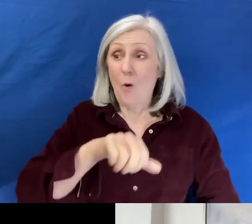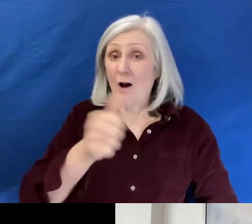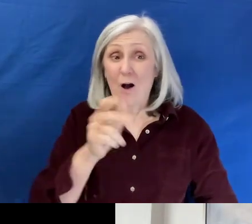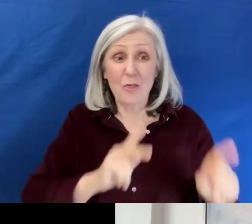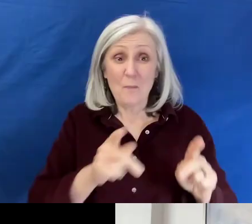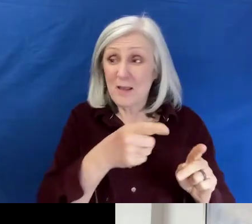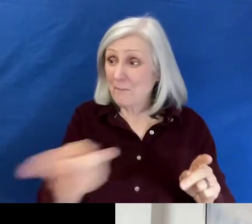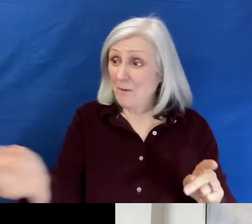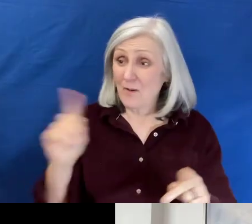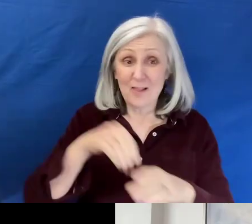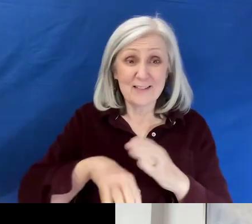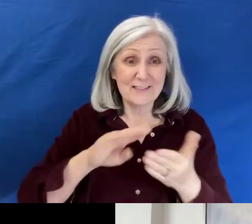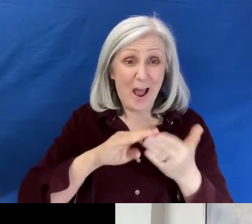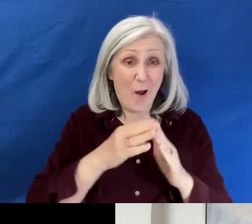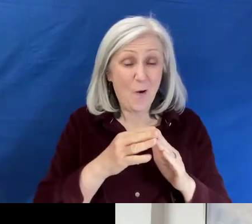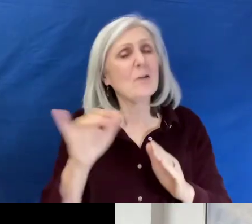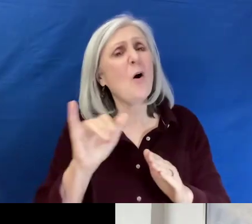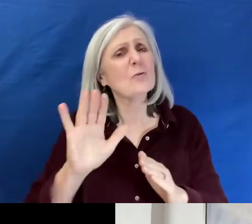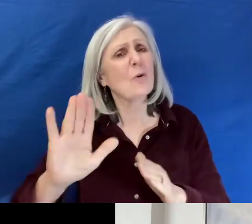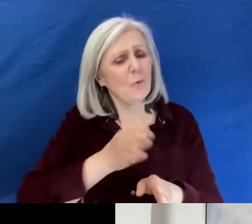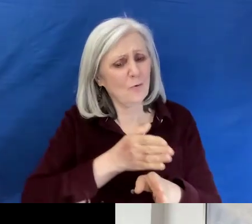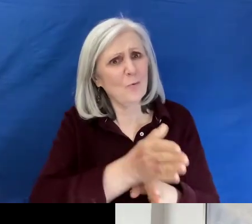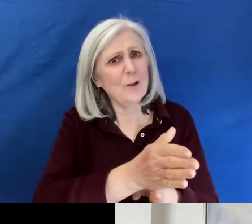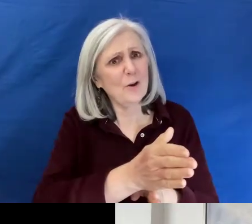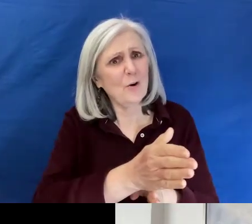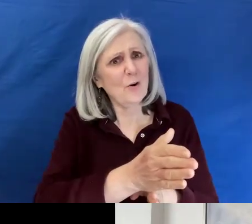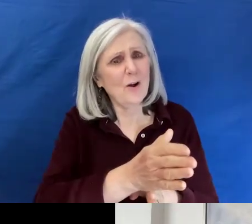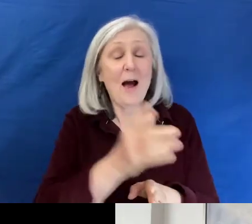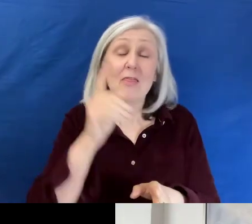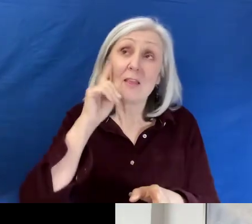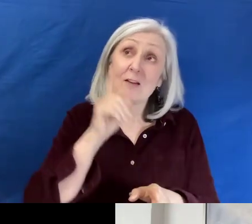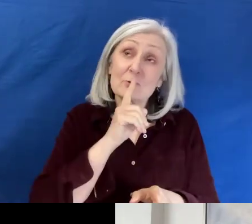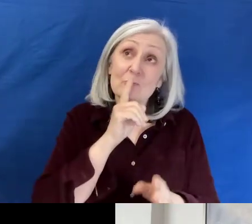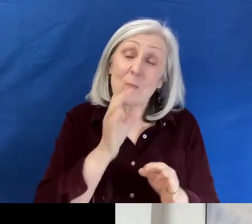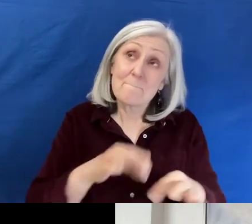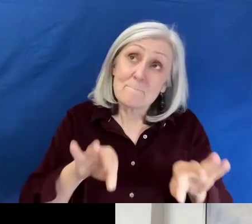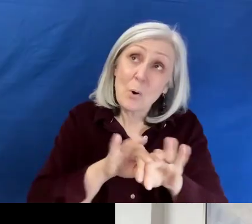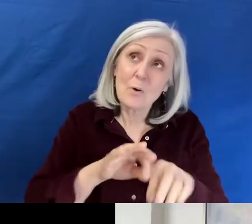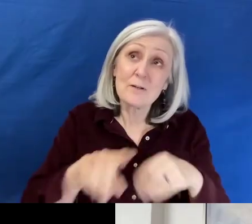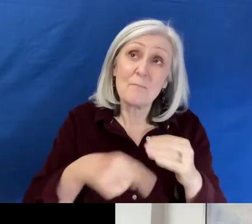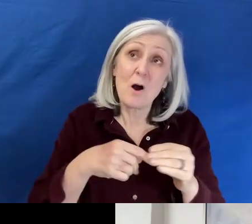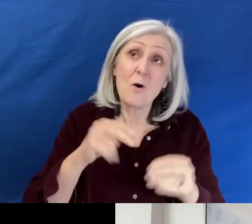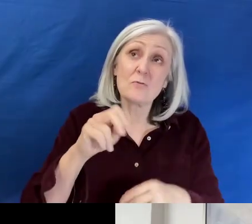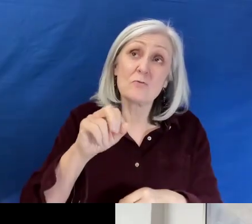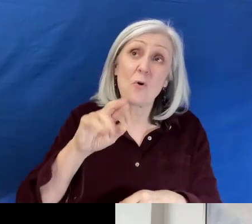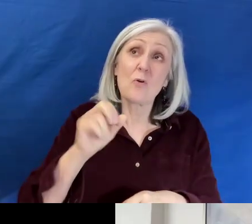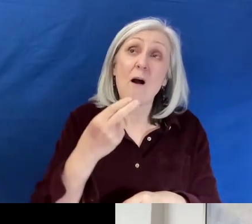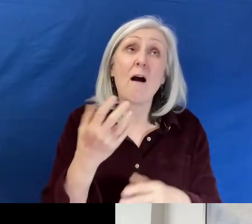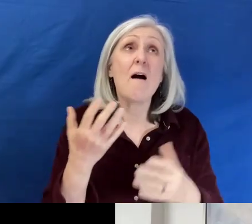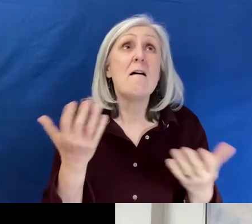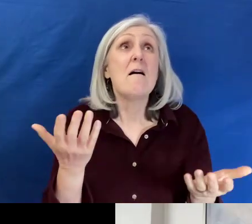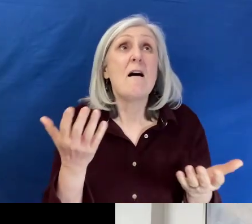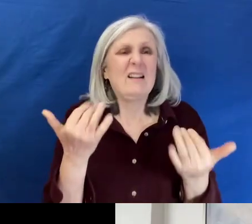people in town and then also her career? And I think what's really important about Nora is, this